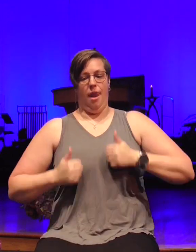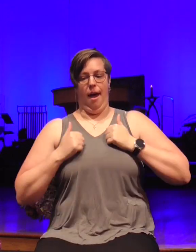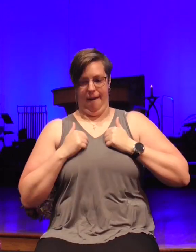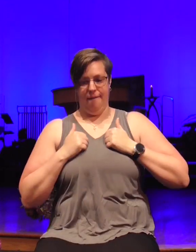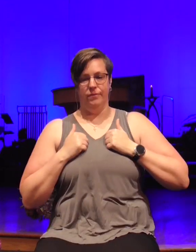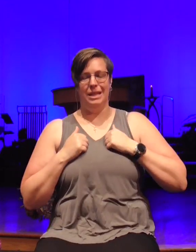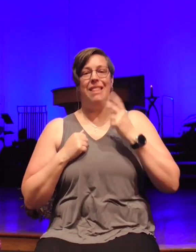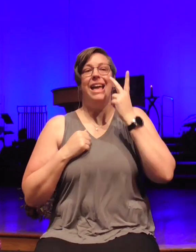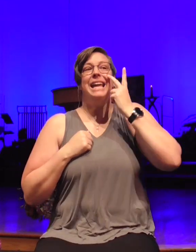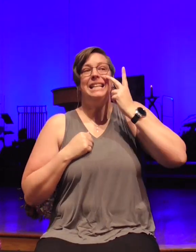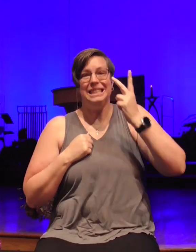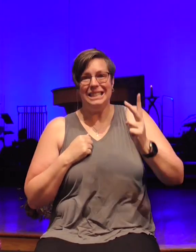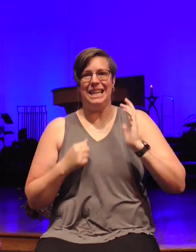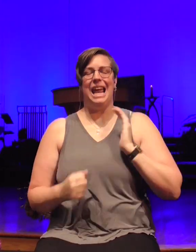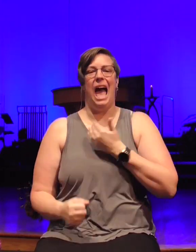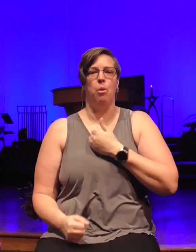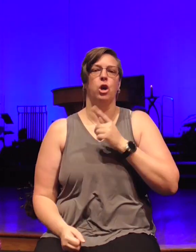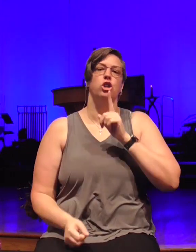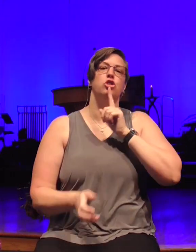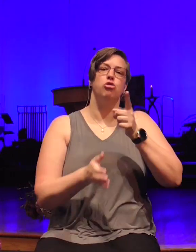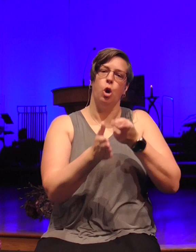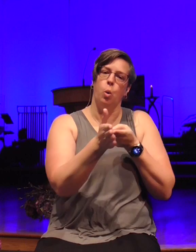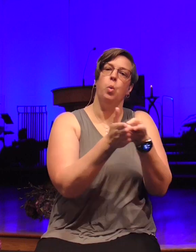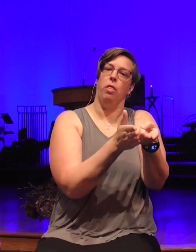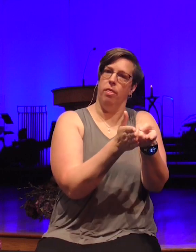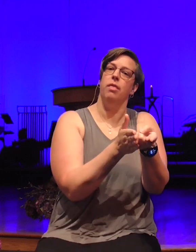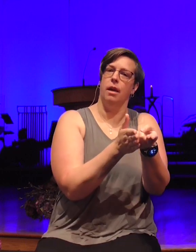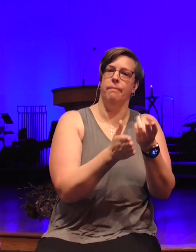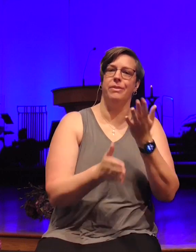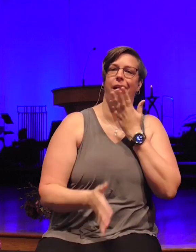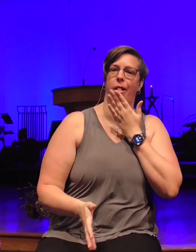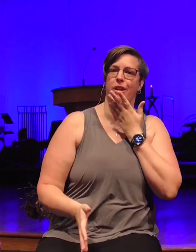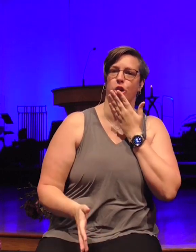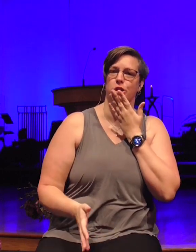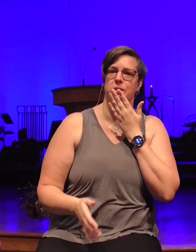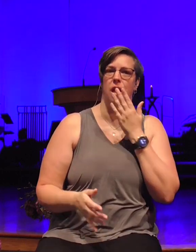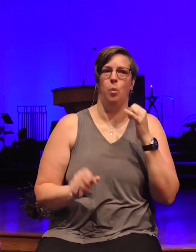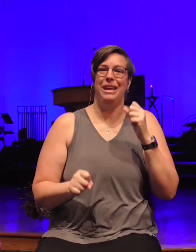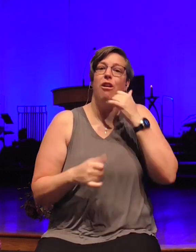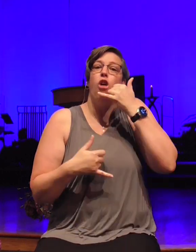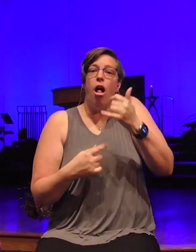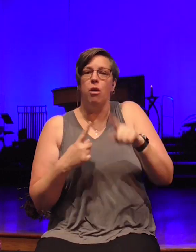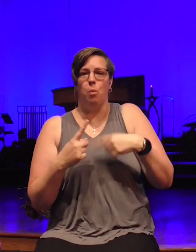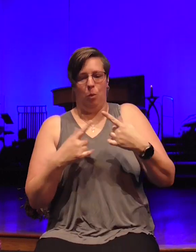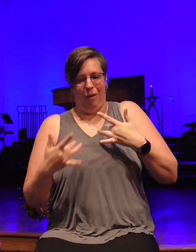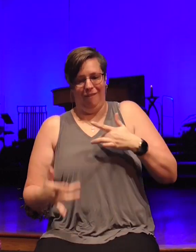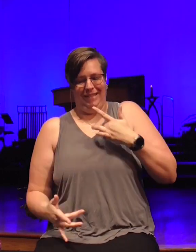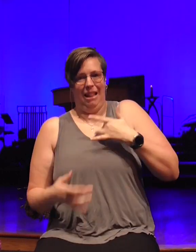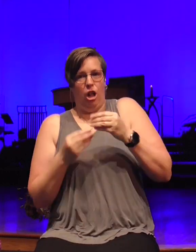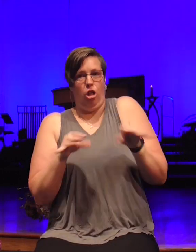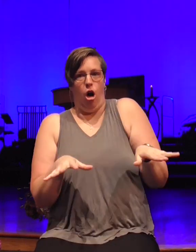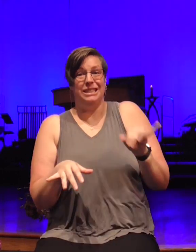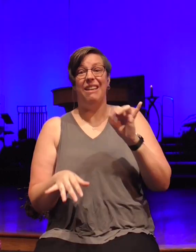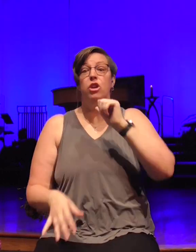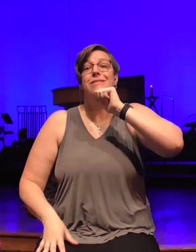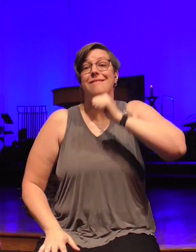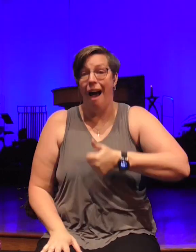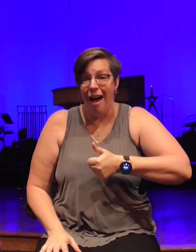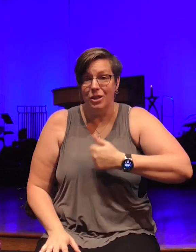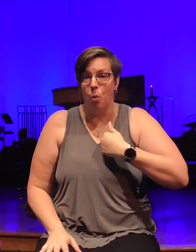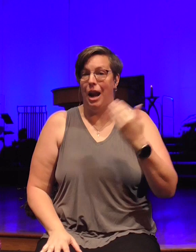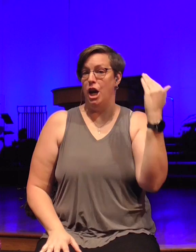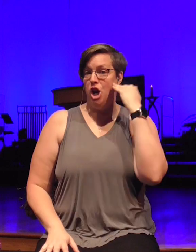can see our true colors shining through, that there's somebody that we can call when we feel lost. And if there's not, what I know about Mile